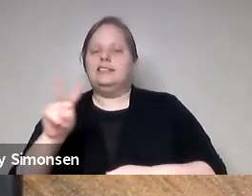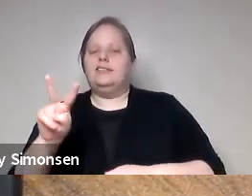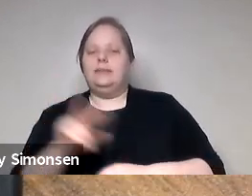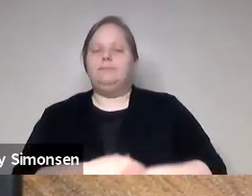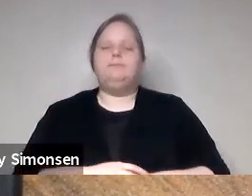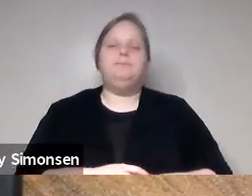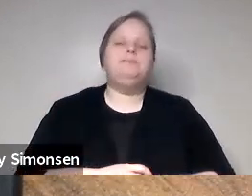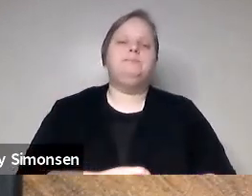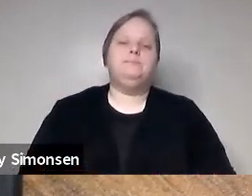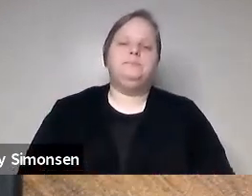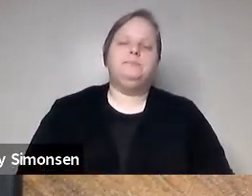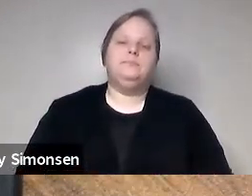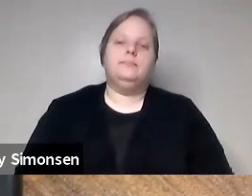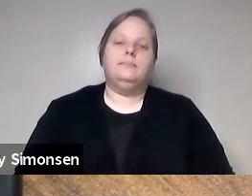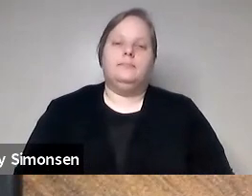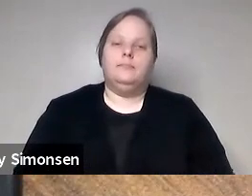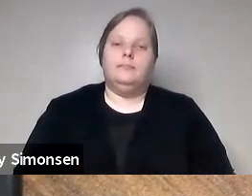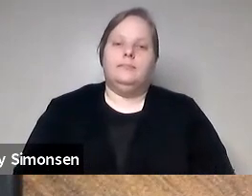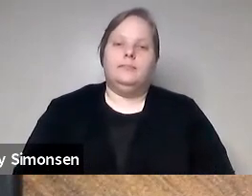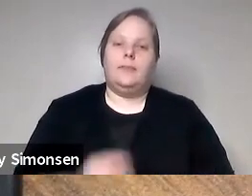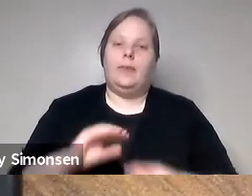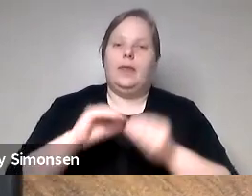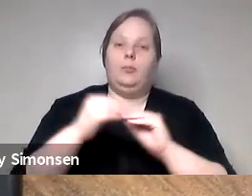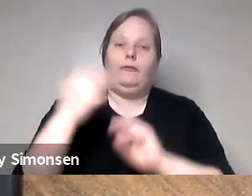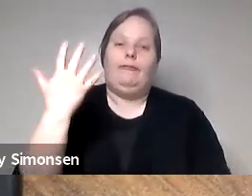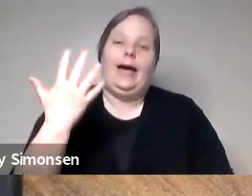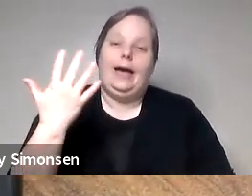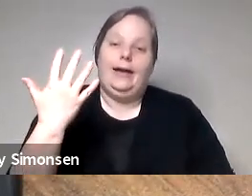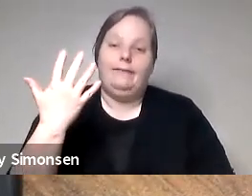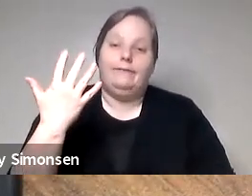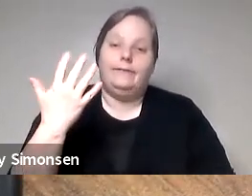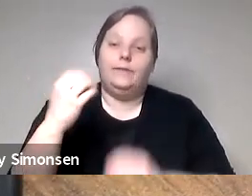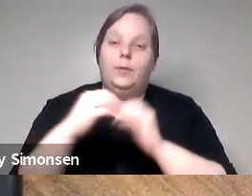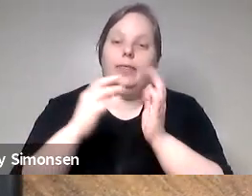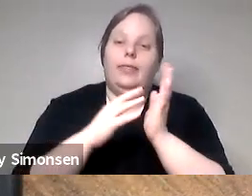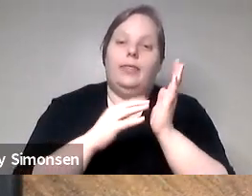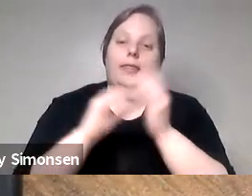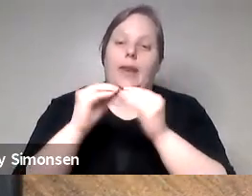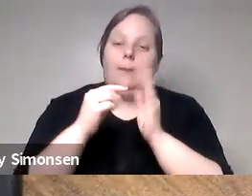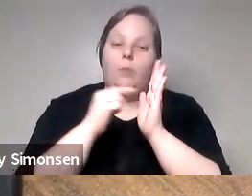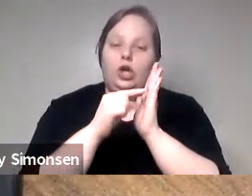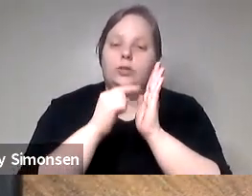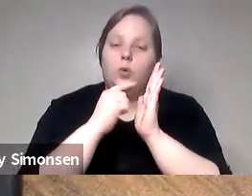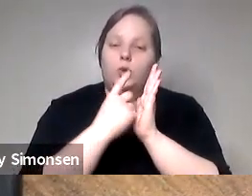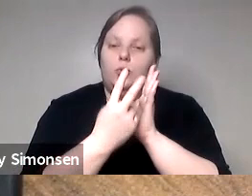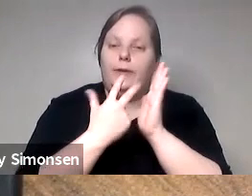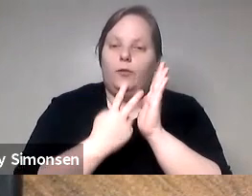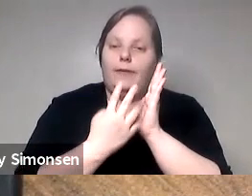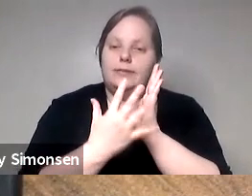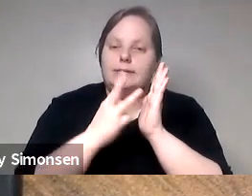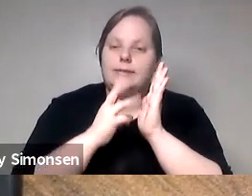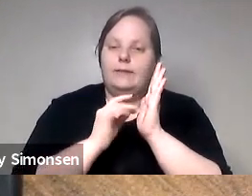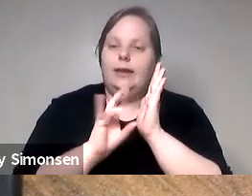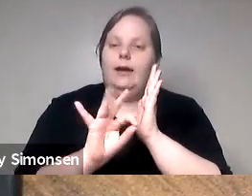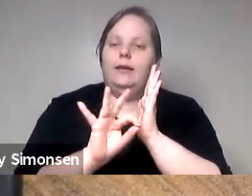key. The number 5 in the number pad is marked. If you know your number pad,